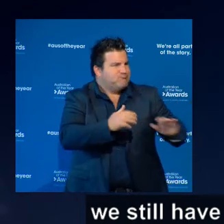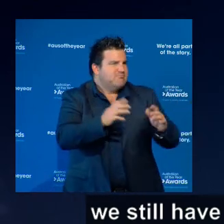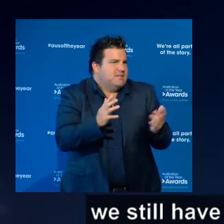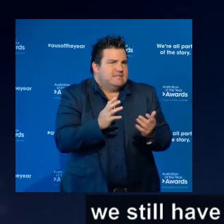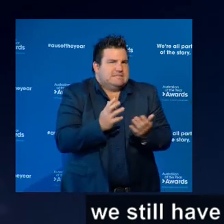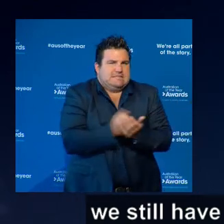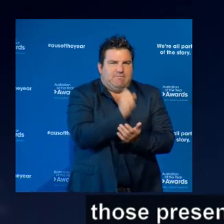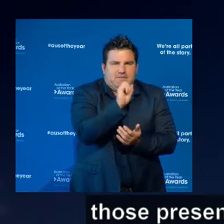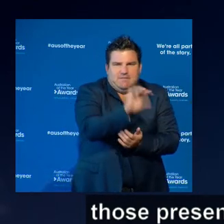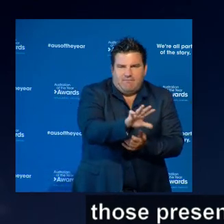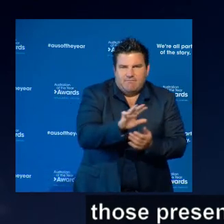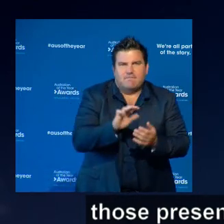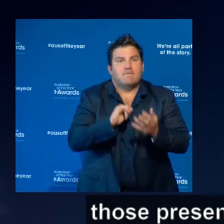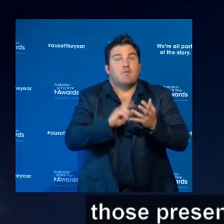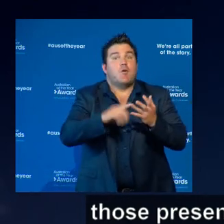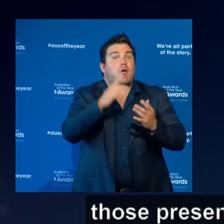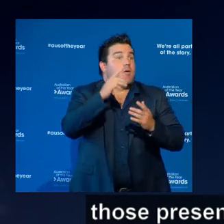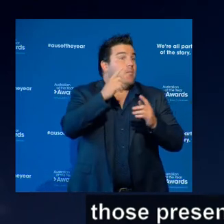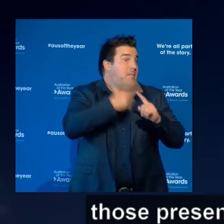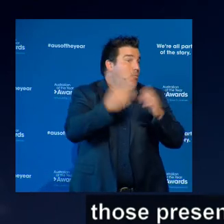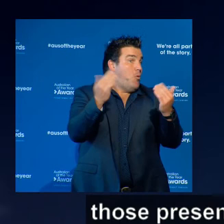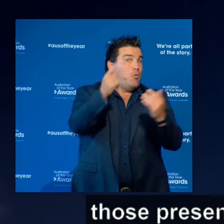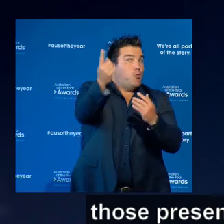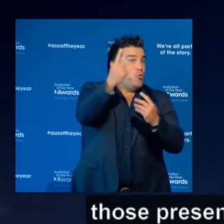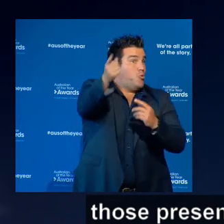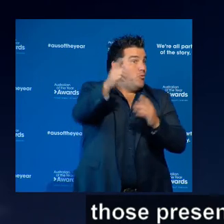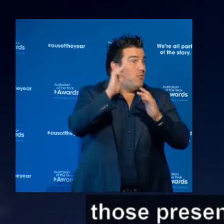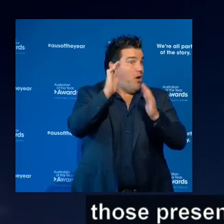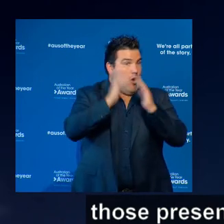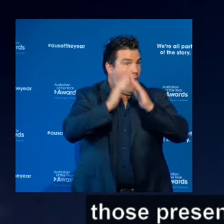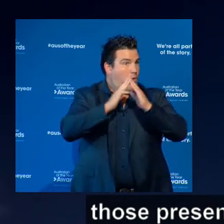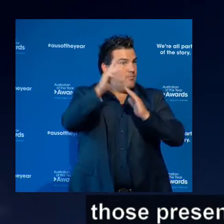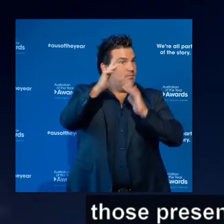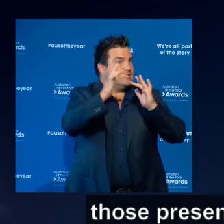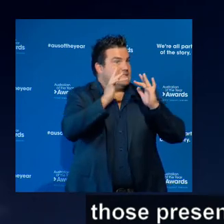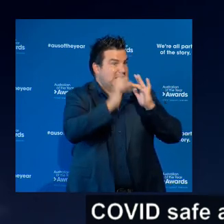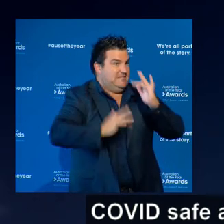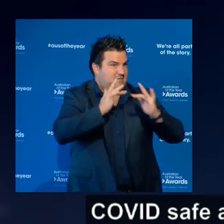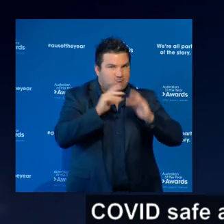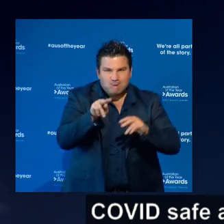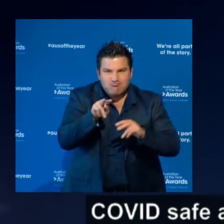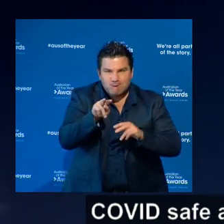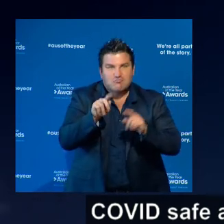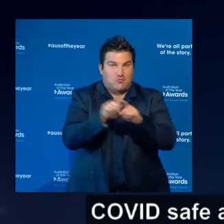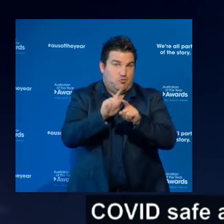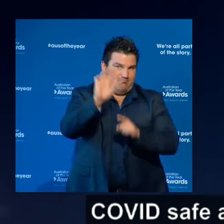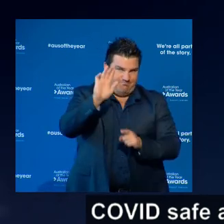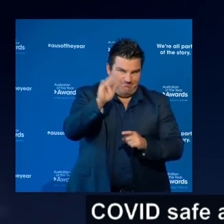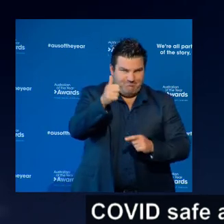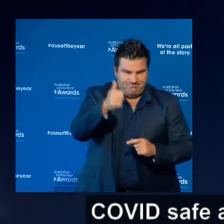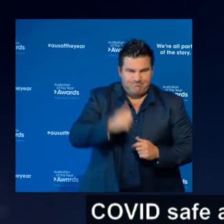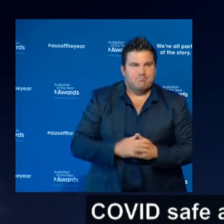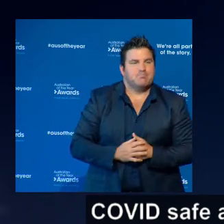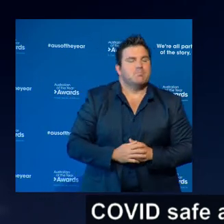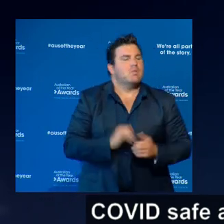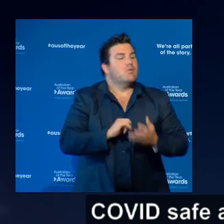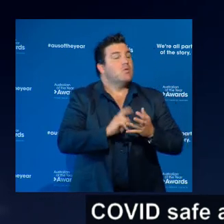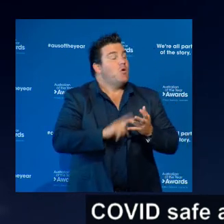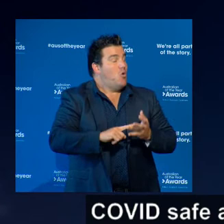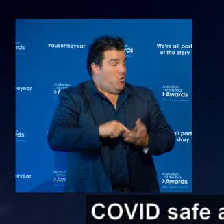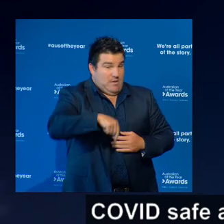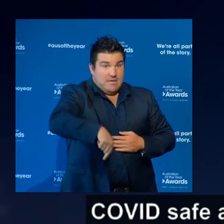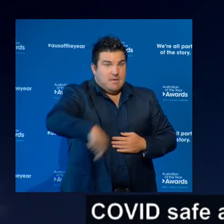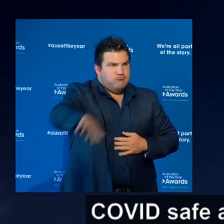those watching online, hope you enjoy the show. This year of all years, the Aussie spirit has come to the